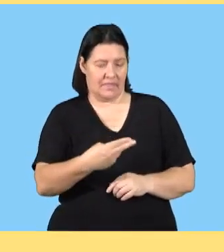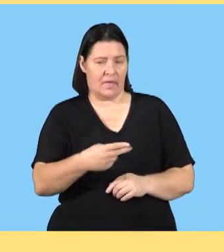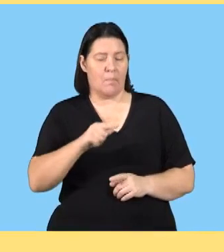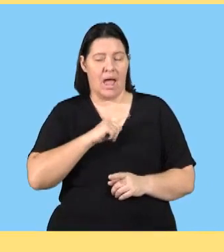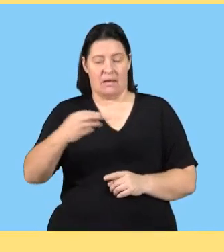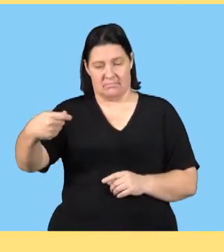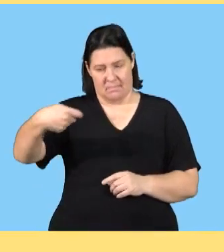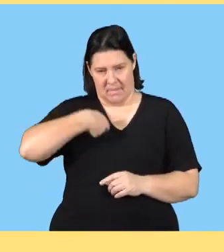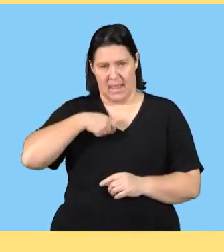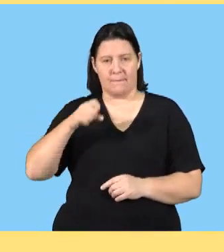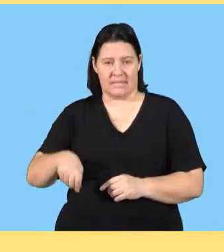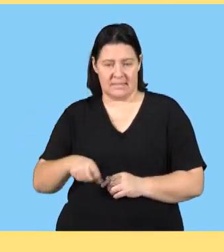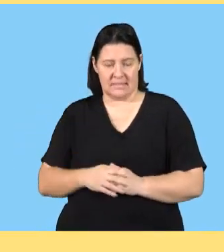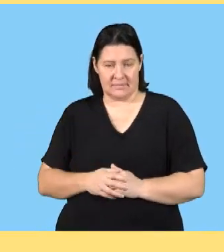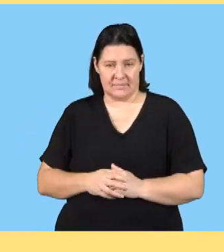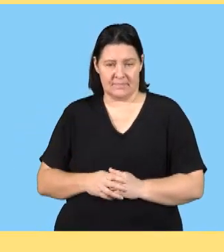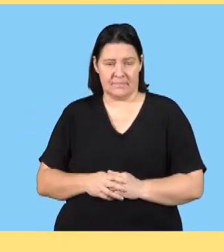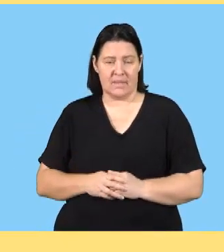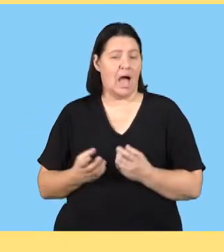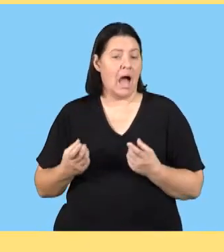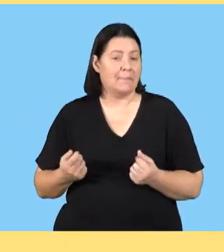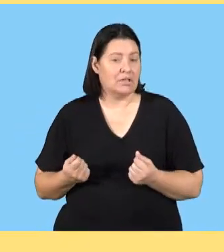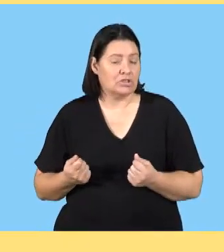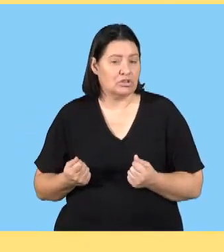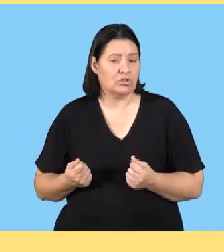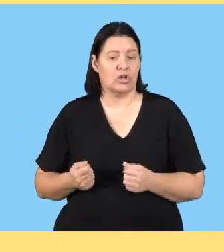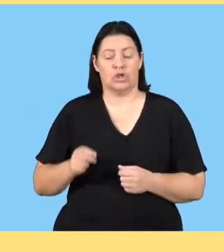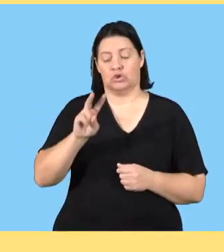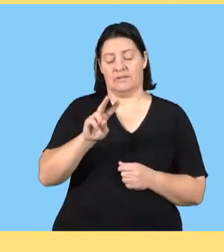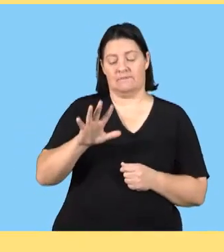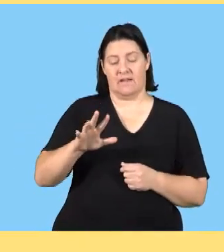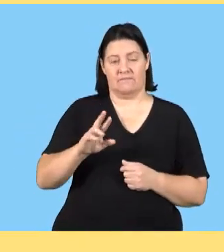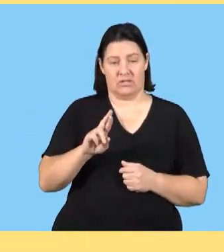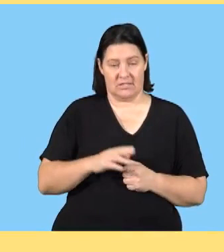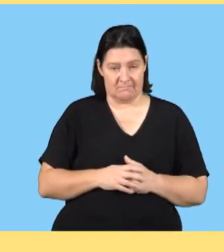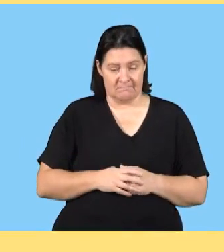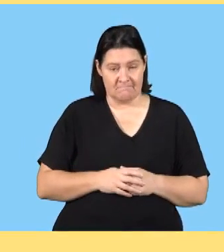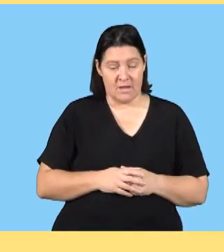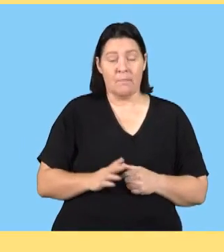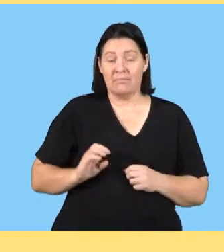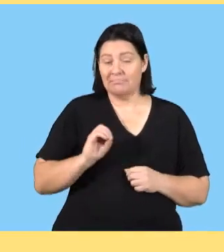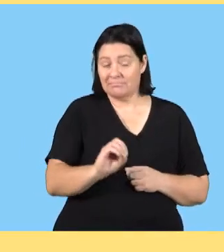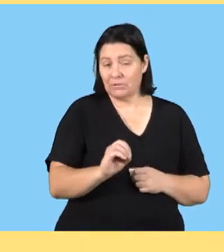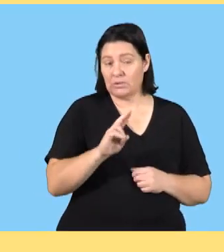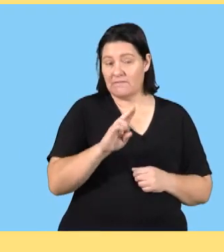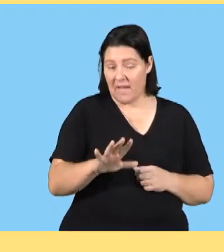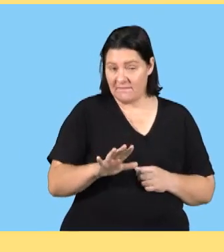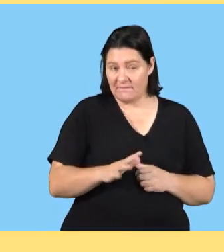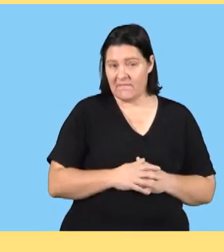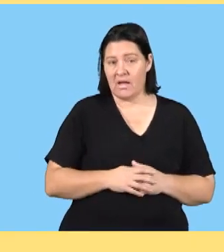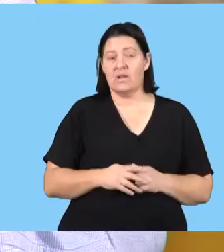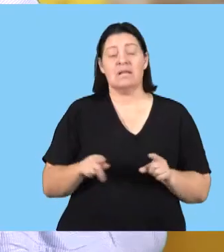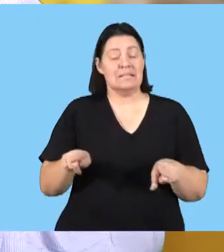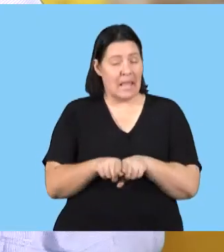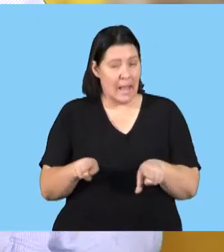is my debtor, S. Smith, with how much? 25. Once I debit S. Smith, who is a